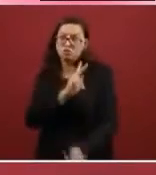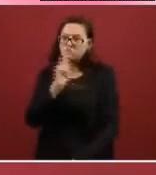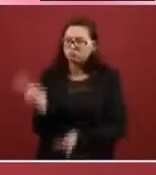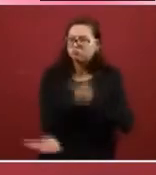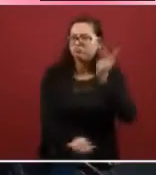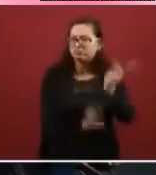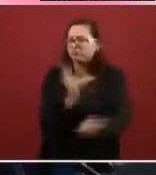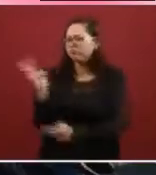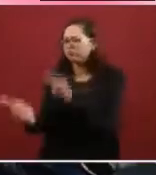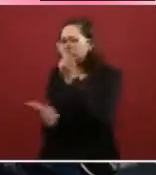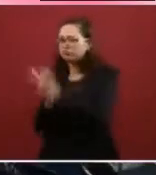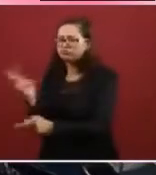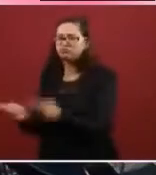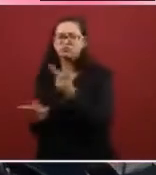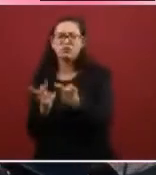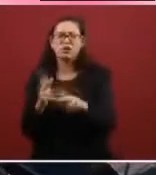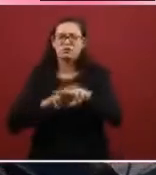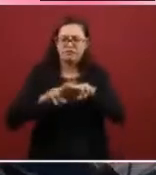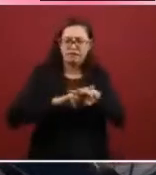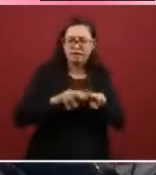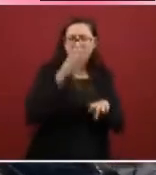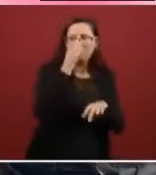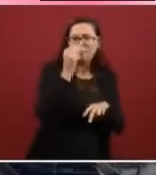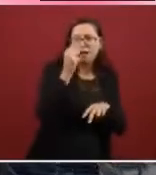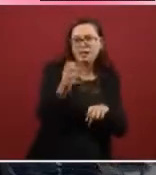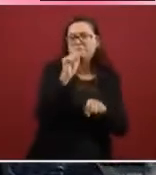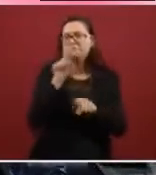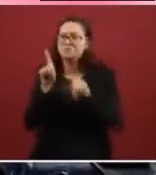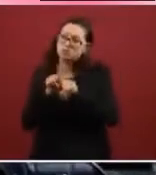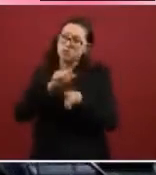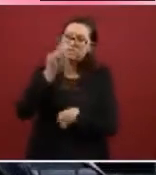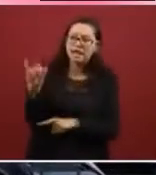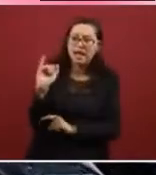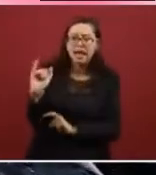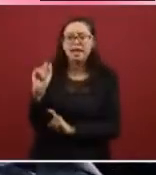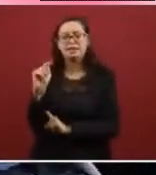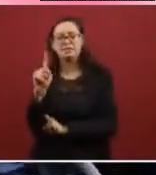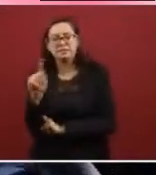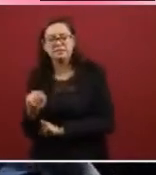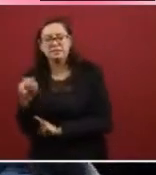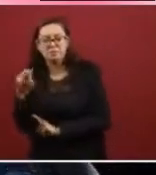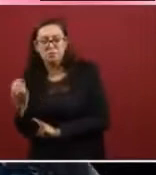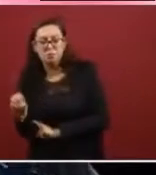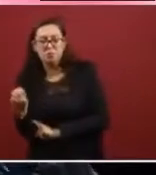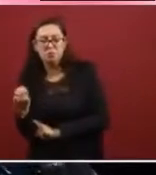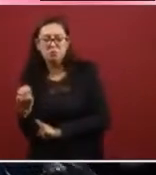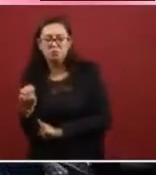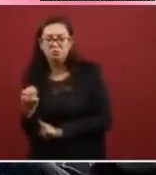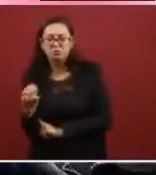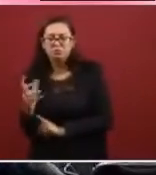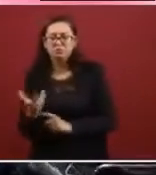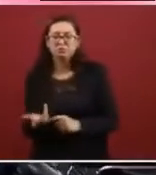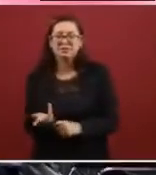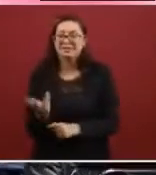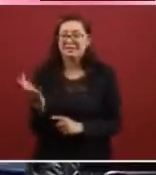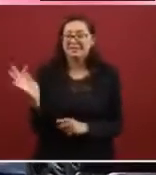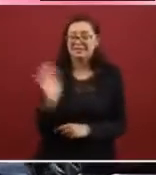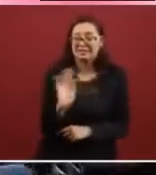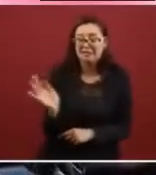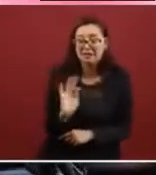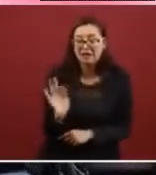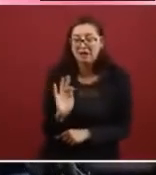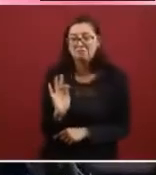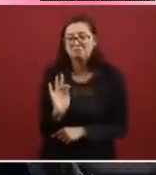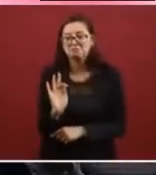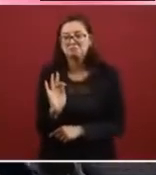consultas tanto con el Tren Maya como regarding con el Tren Maya and the diesel. A lo mejor no se sabe. Perhaps you guys don't